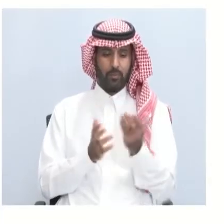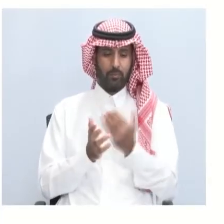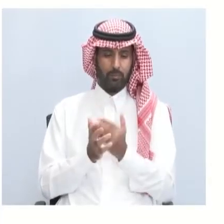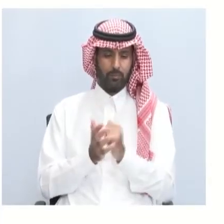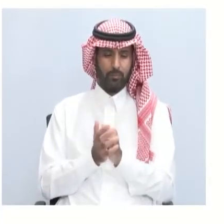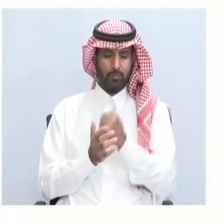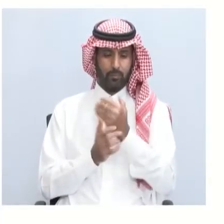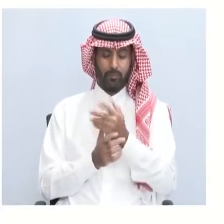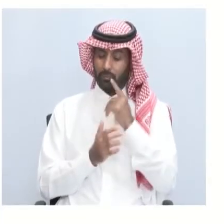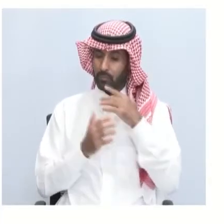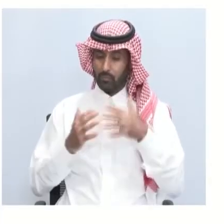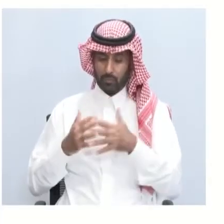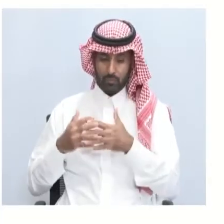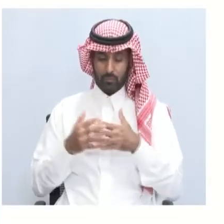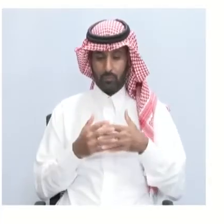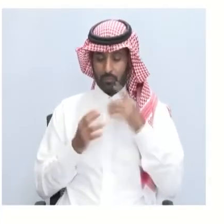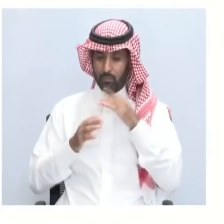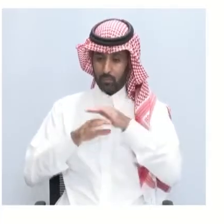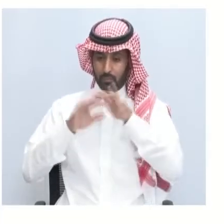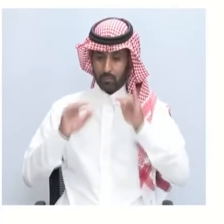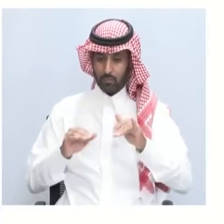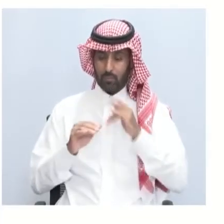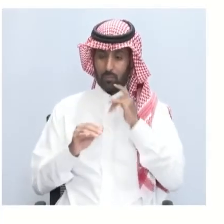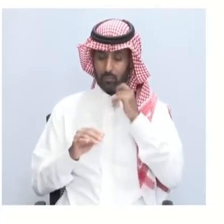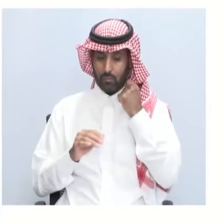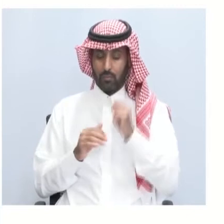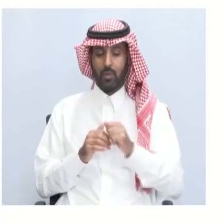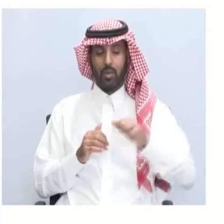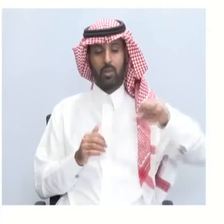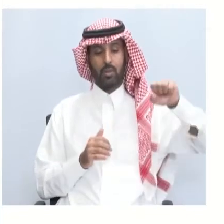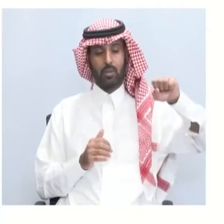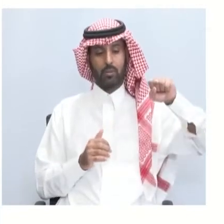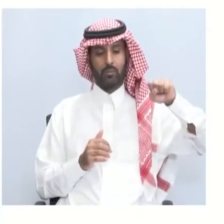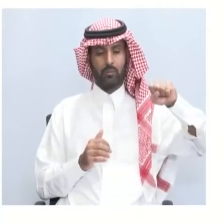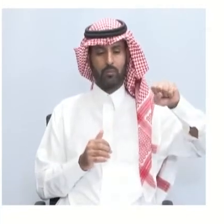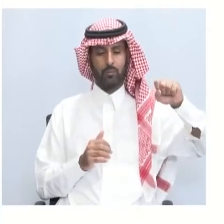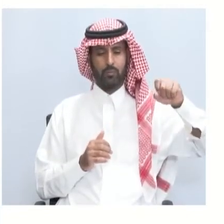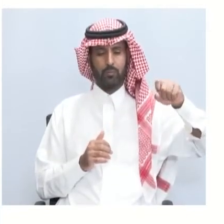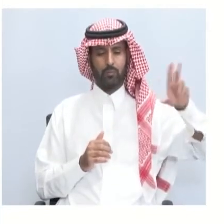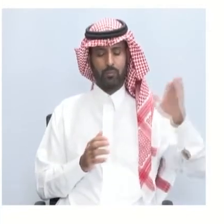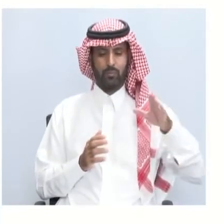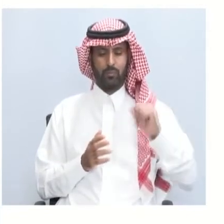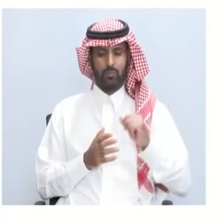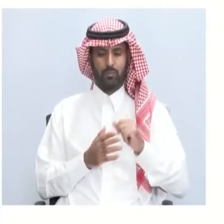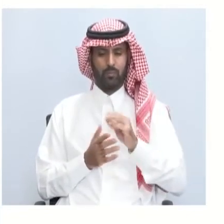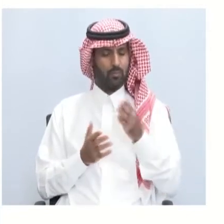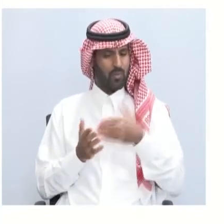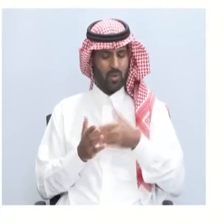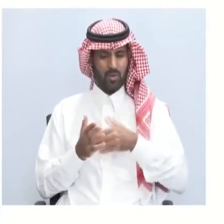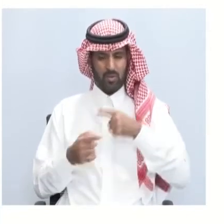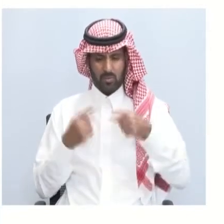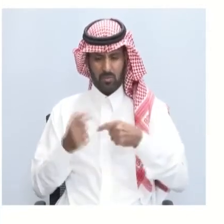Latin American genre of the telenovela is that soap operas never end. This is a weird